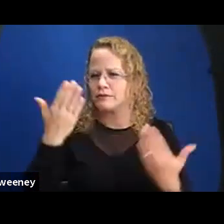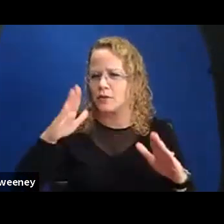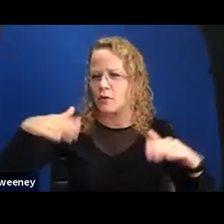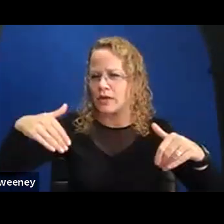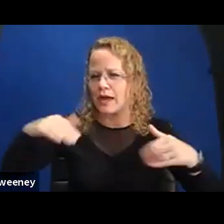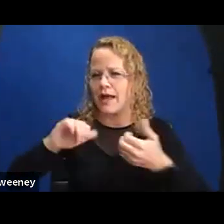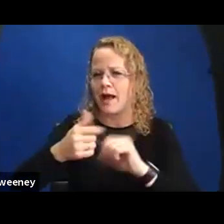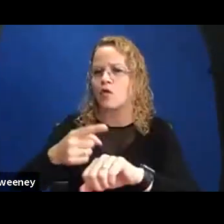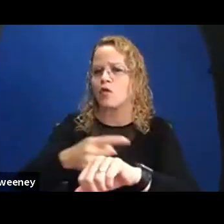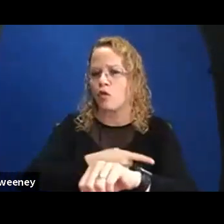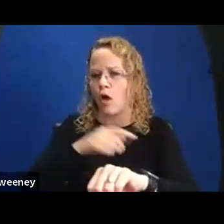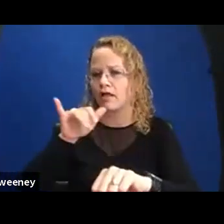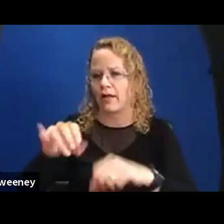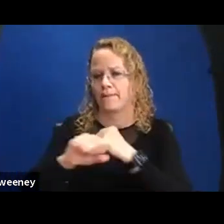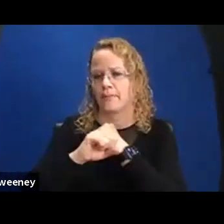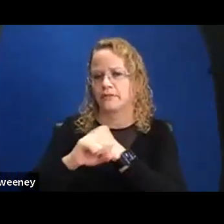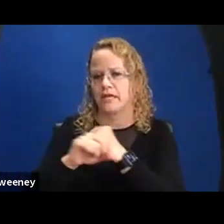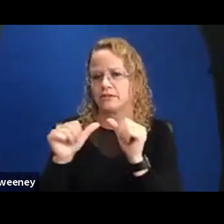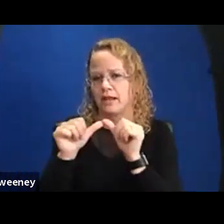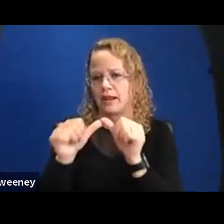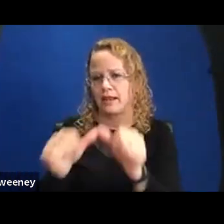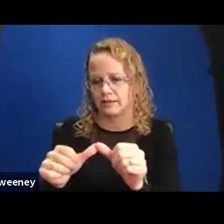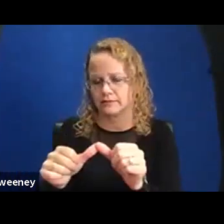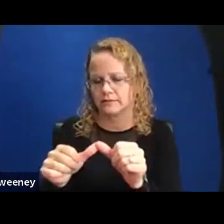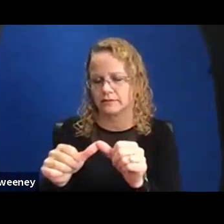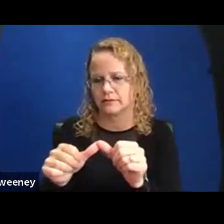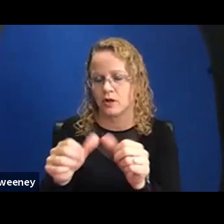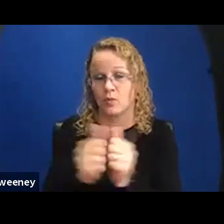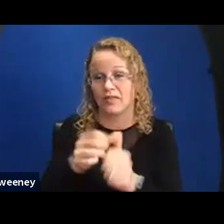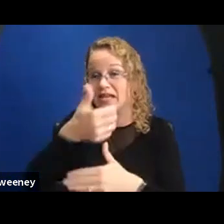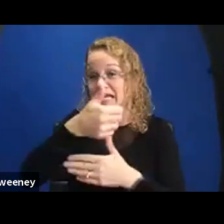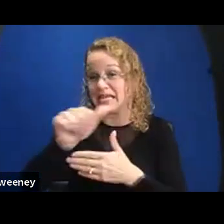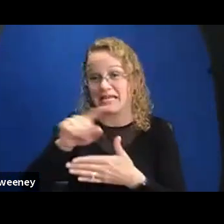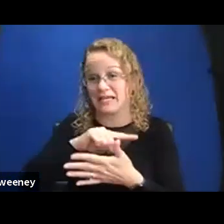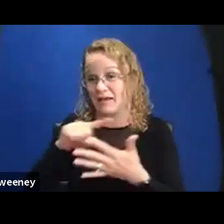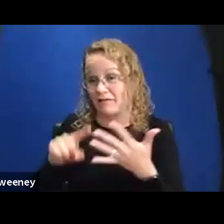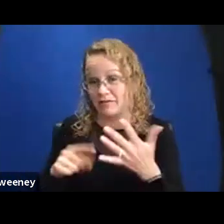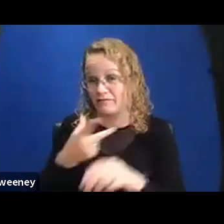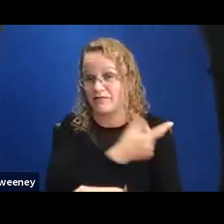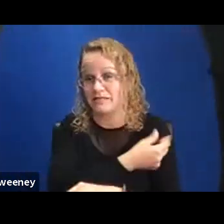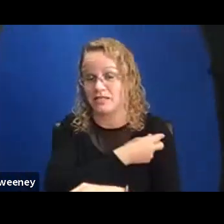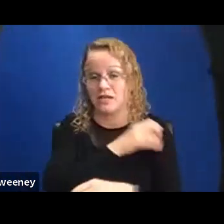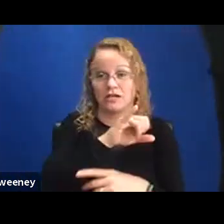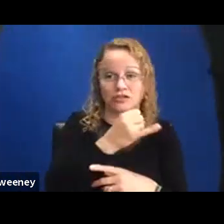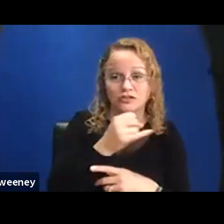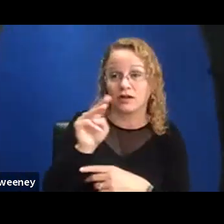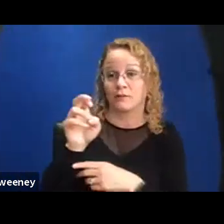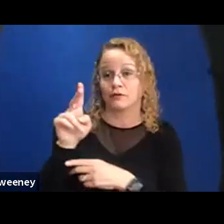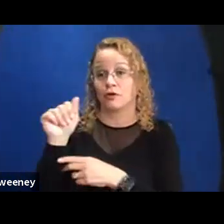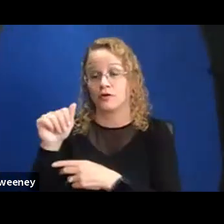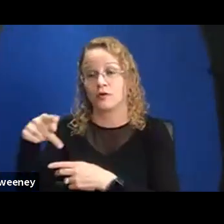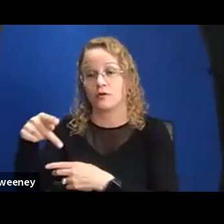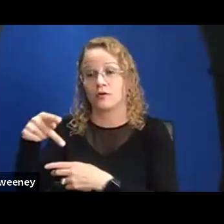long that protection really lasts with any of those vaccines, the Johnson & Johnson, Moderna, or